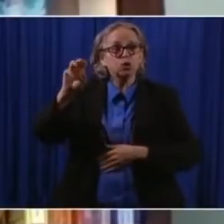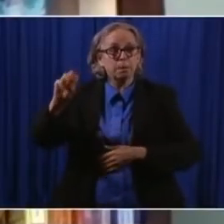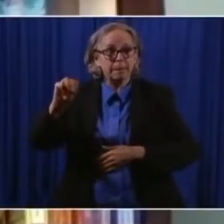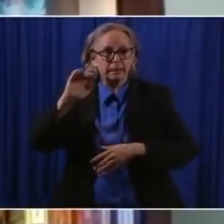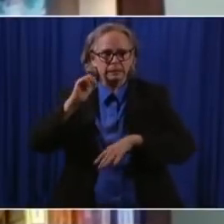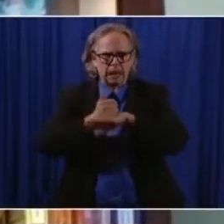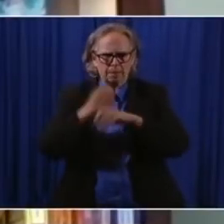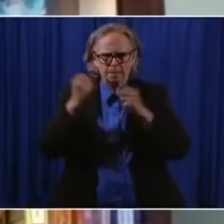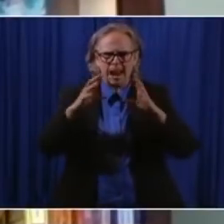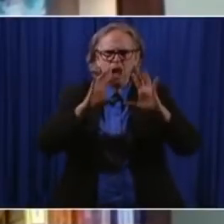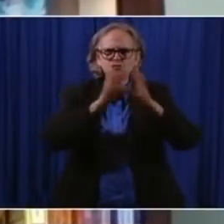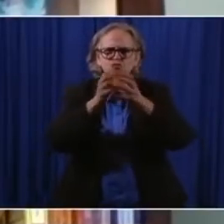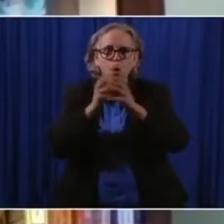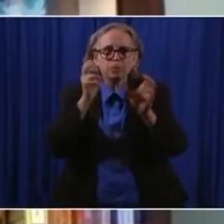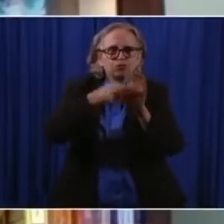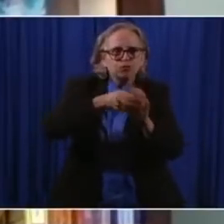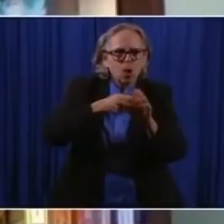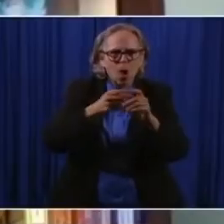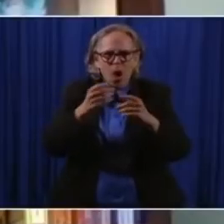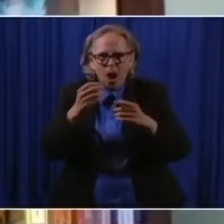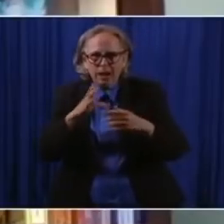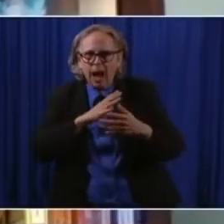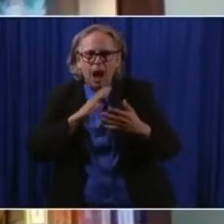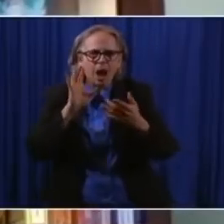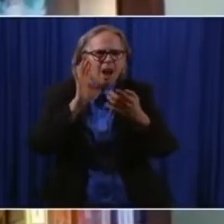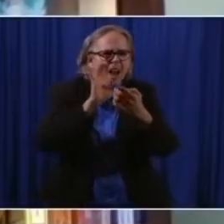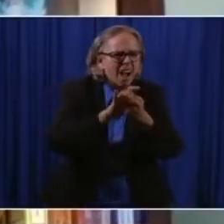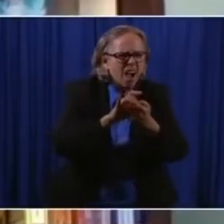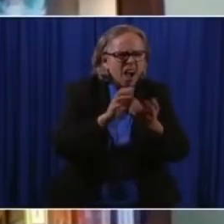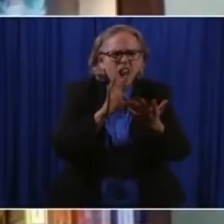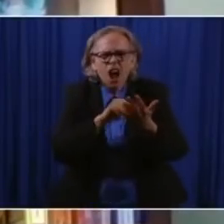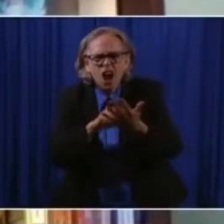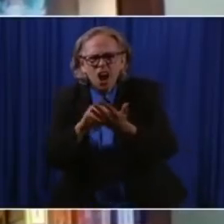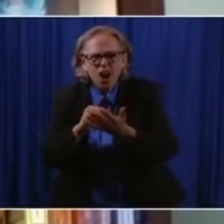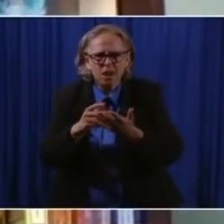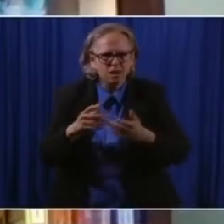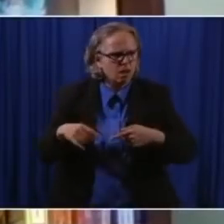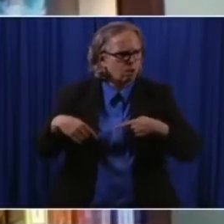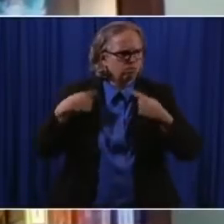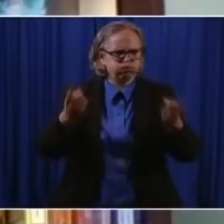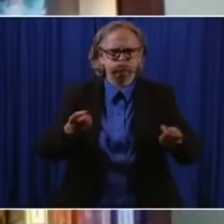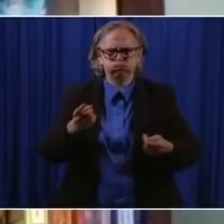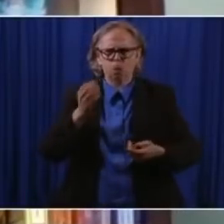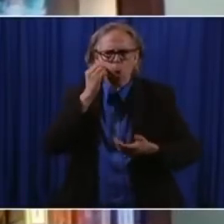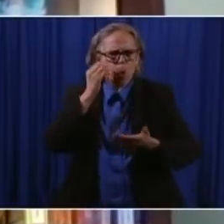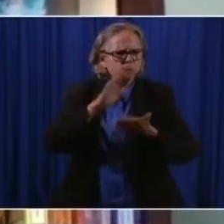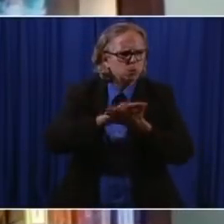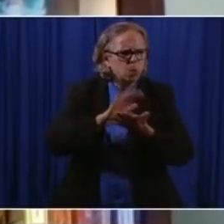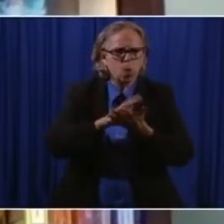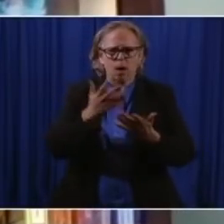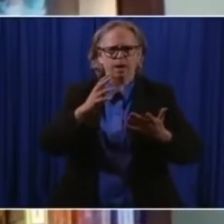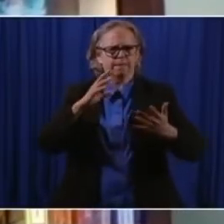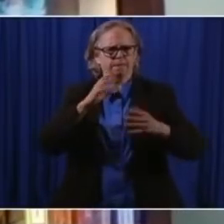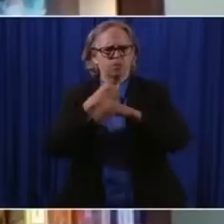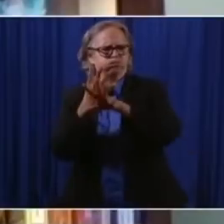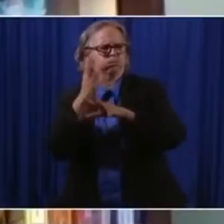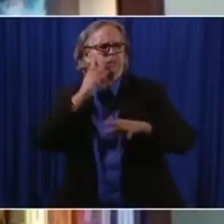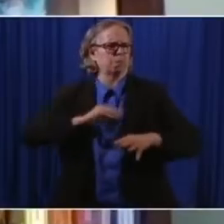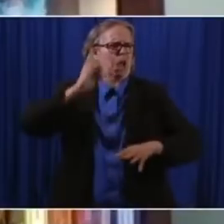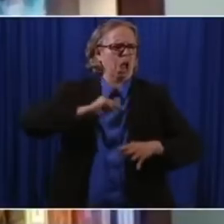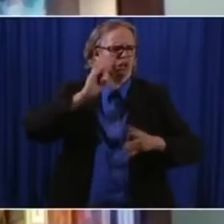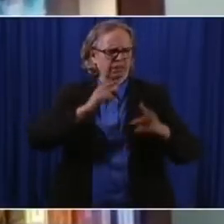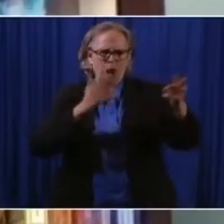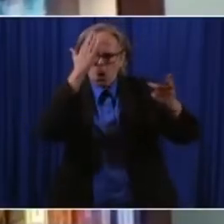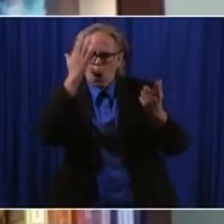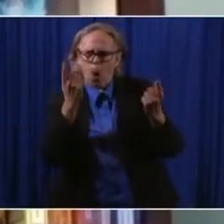remote learning for a long time, and they already have this figured out. So it's really helpful to reach out to those people who have helpful hints. I know that in